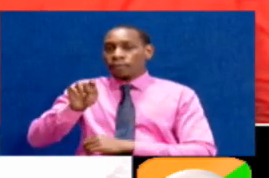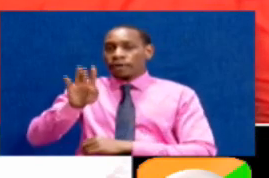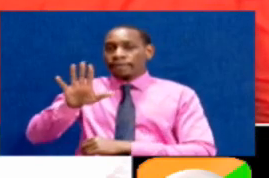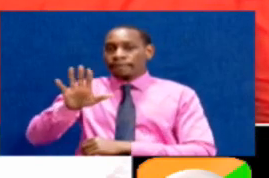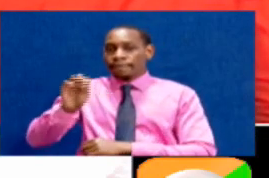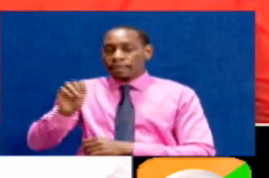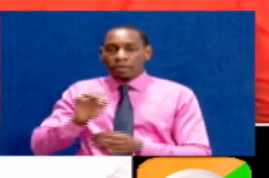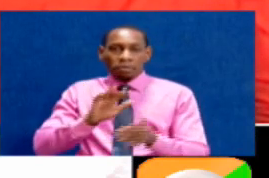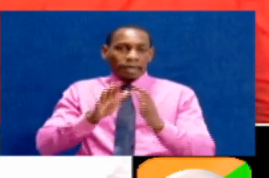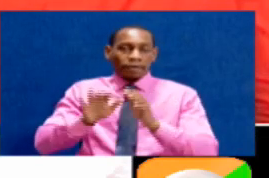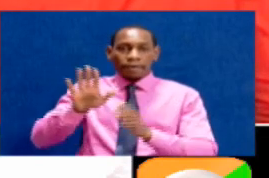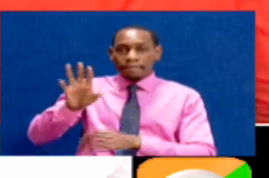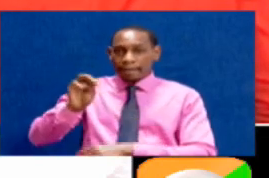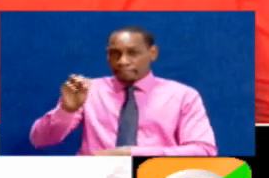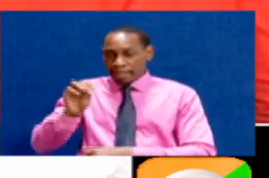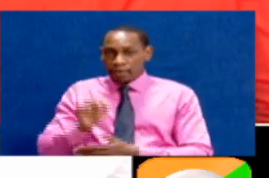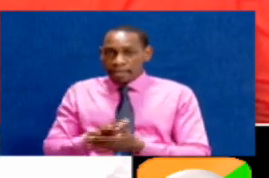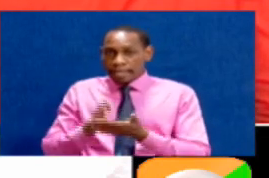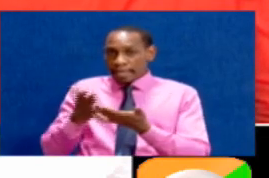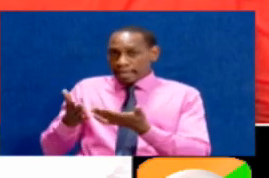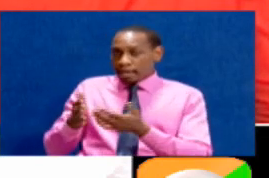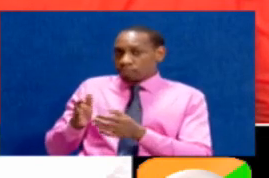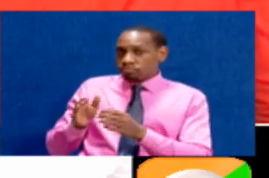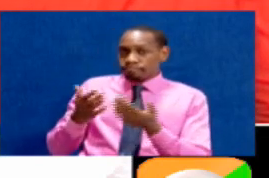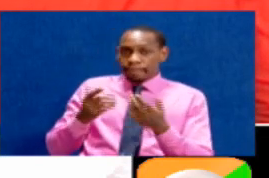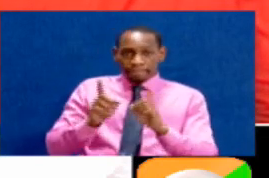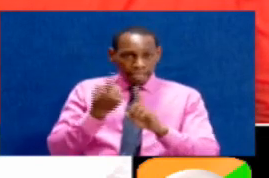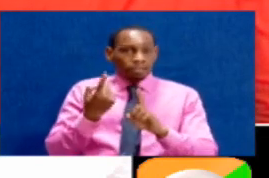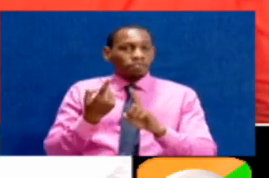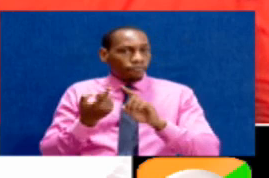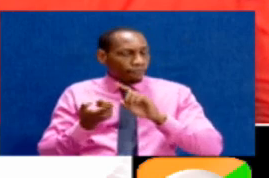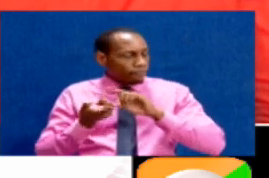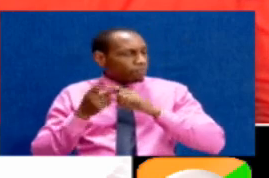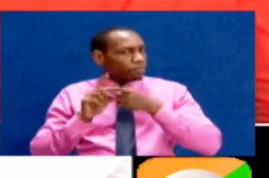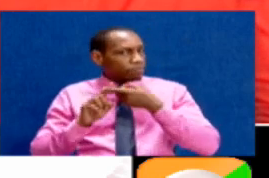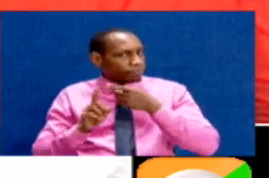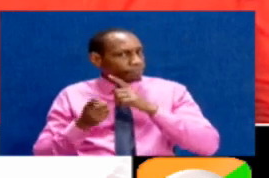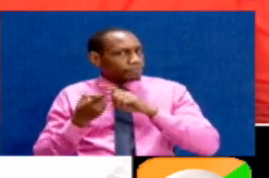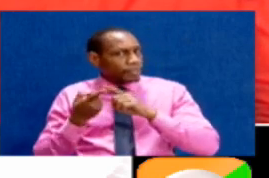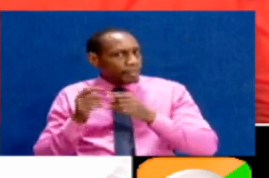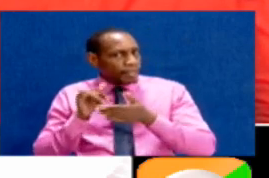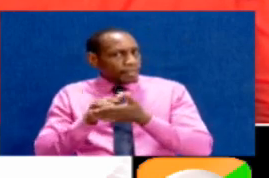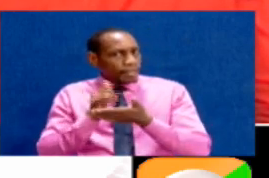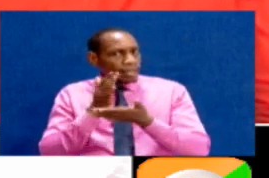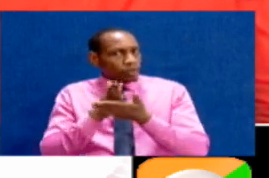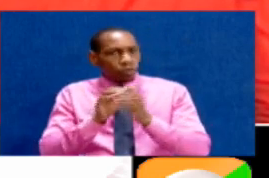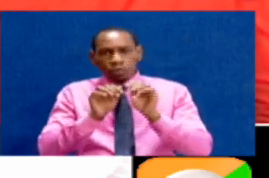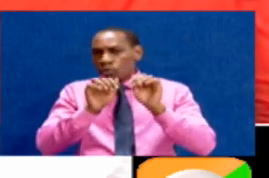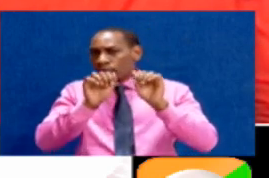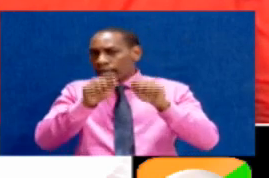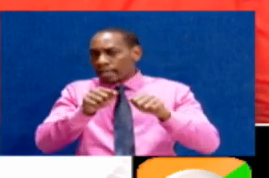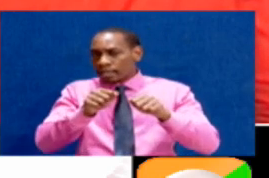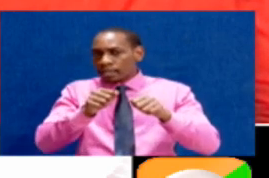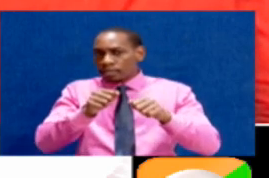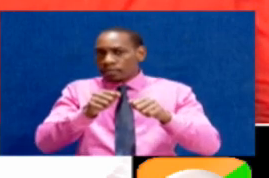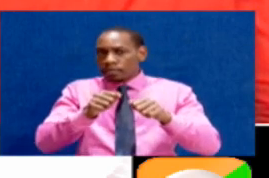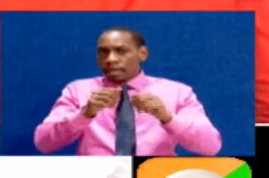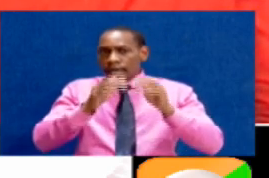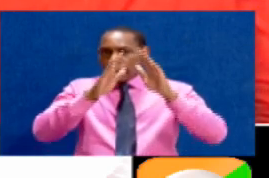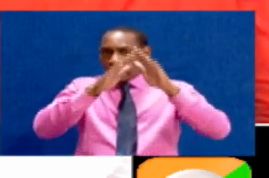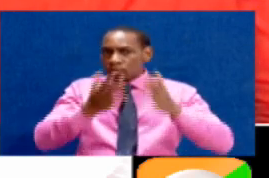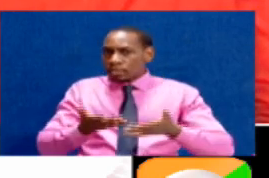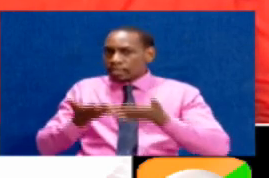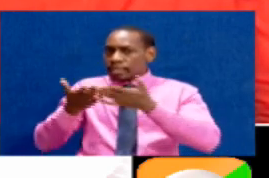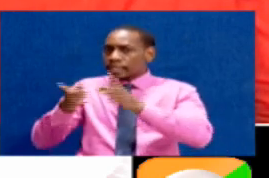million. But they have to you have to sit back and look and say, was it really possible that a home can be able to be